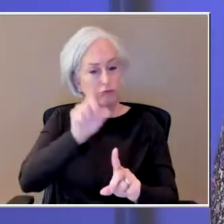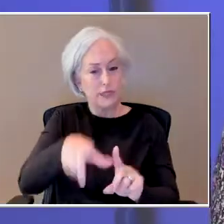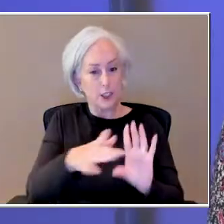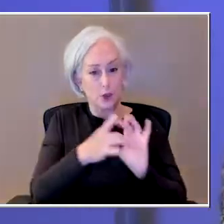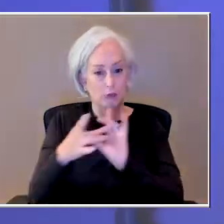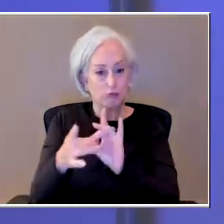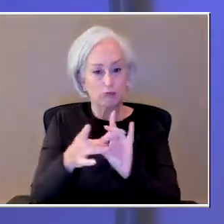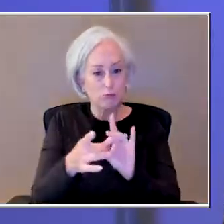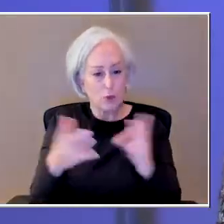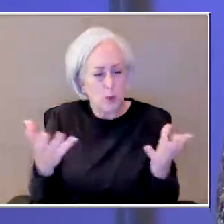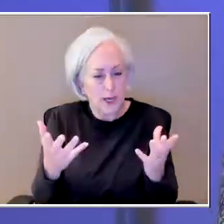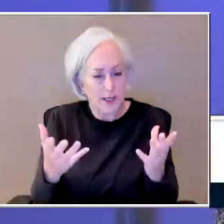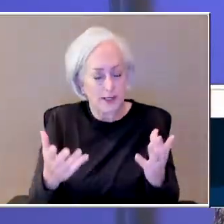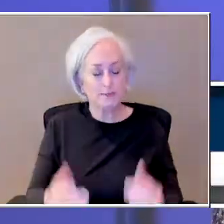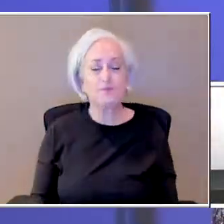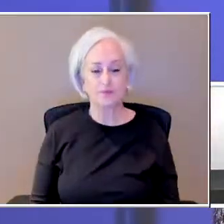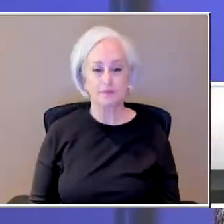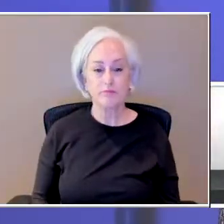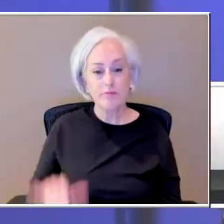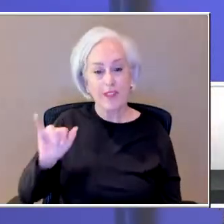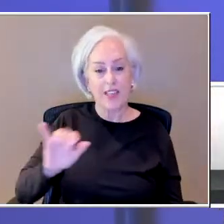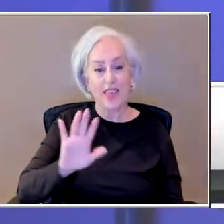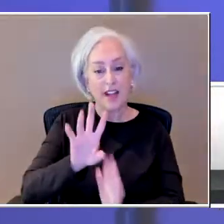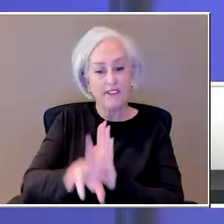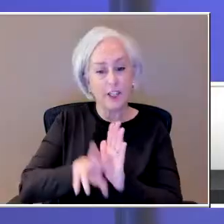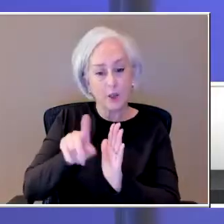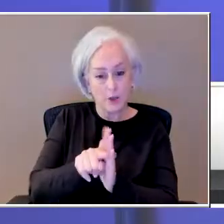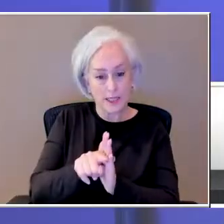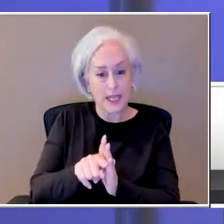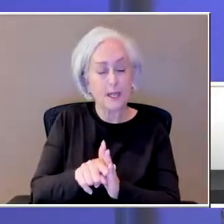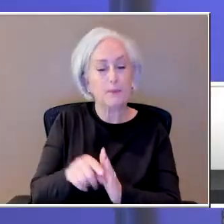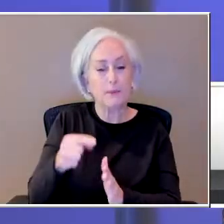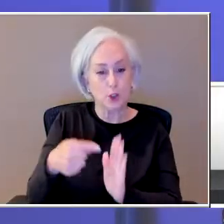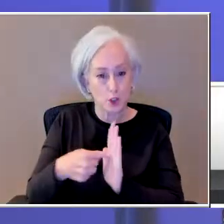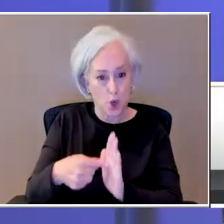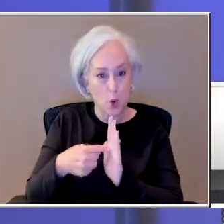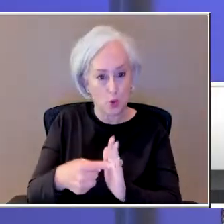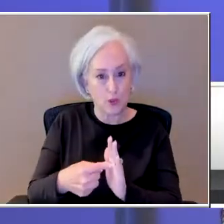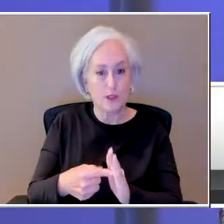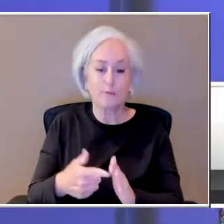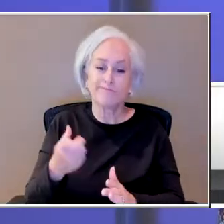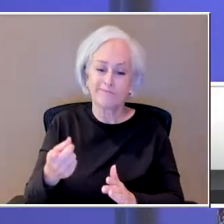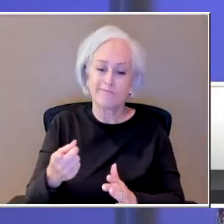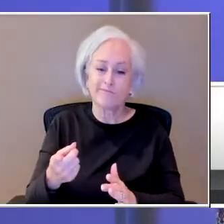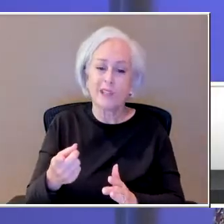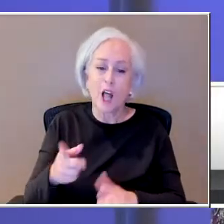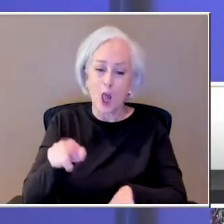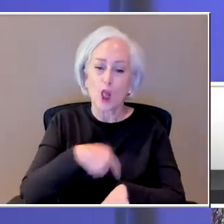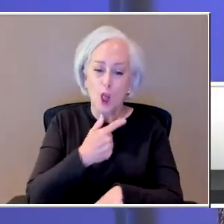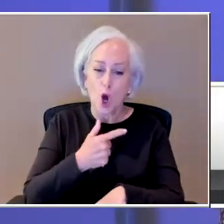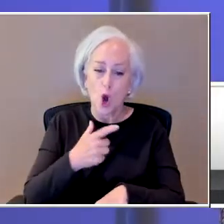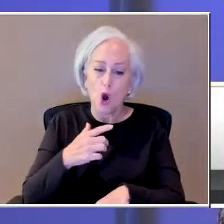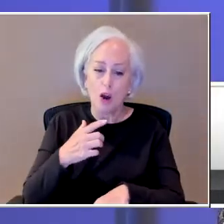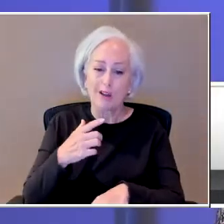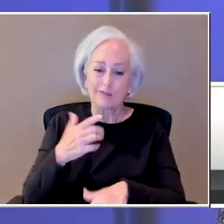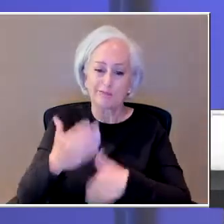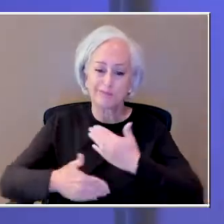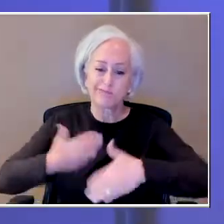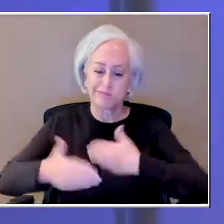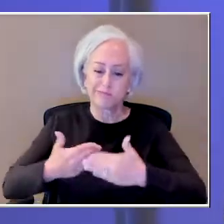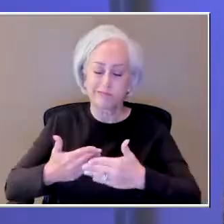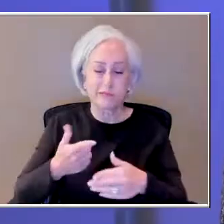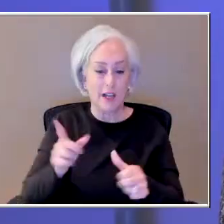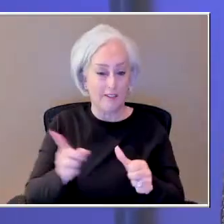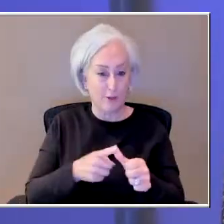Yeah, and like the video said, Jessica did have kind of a long road. She had to lose some weight and do some